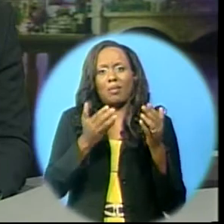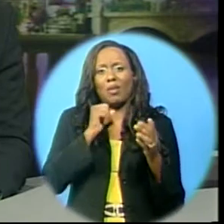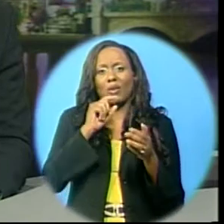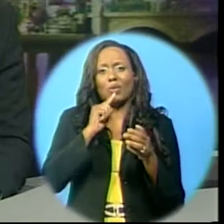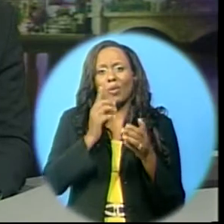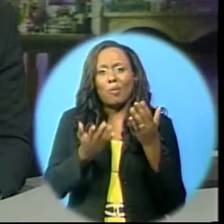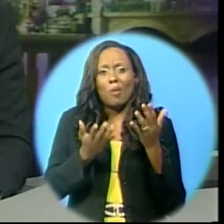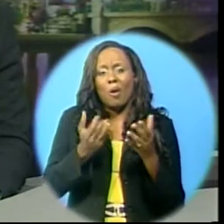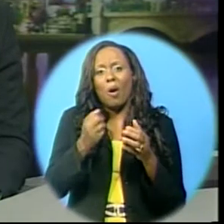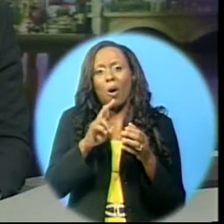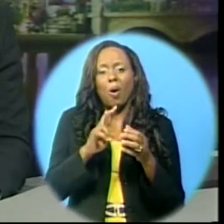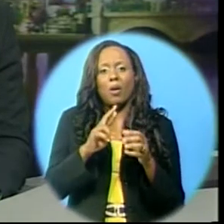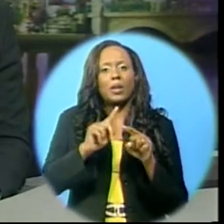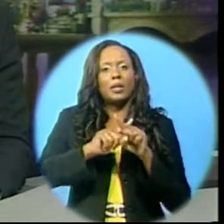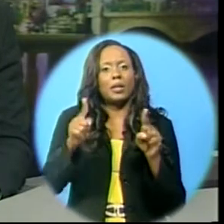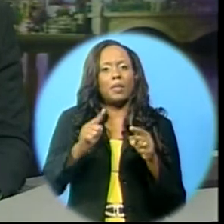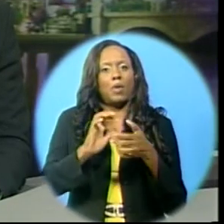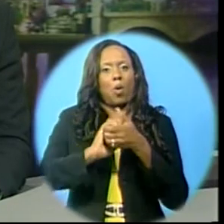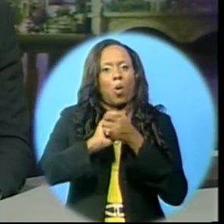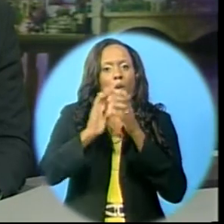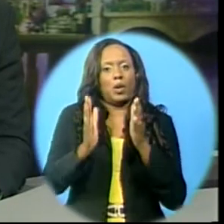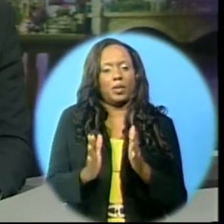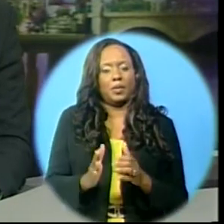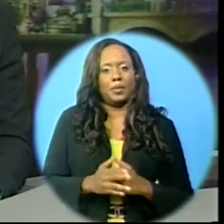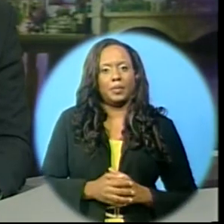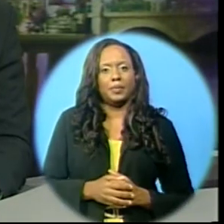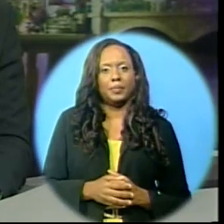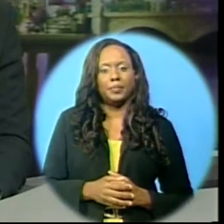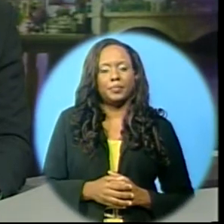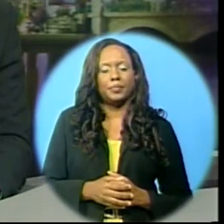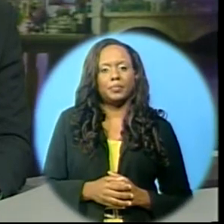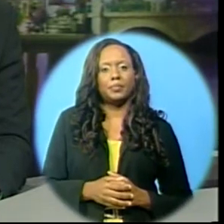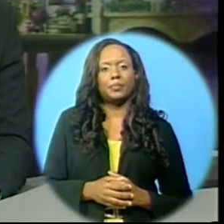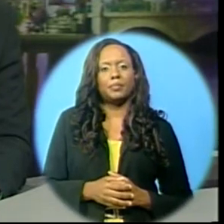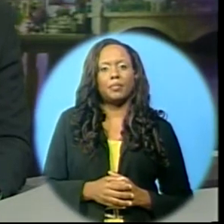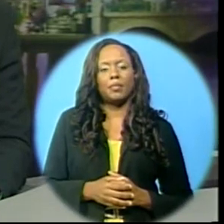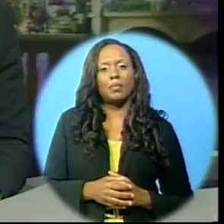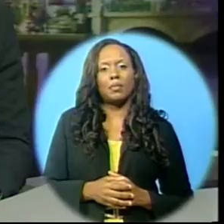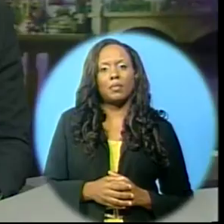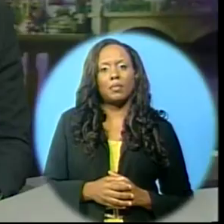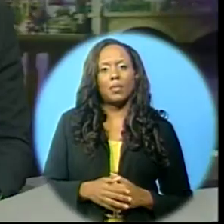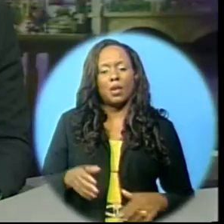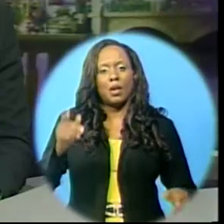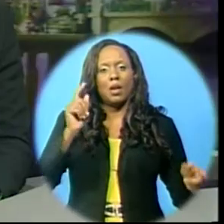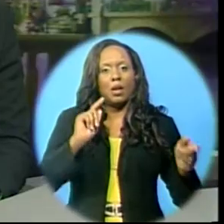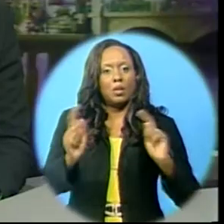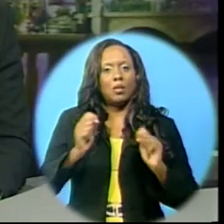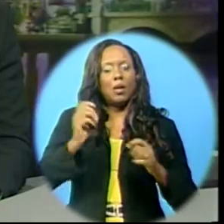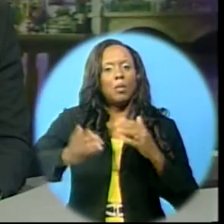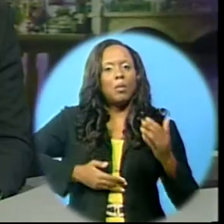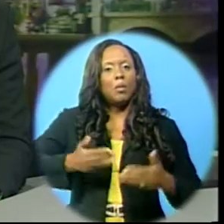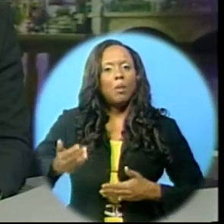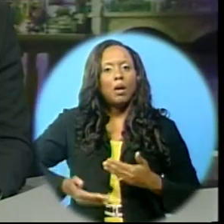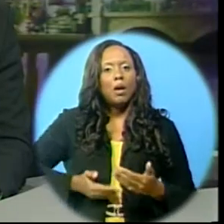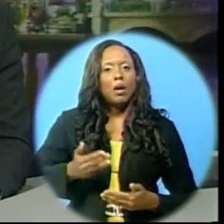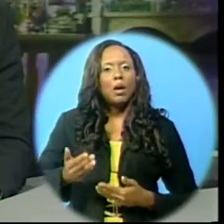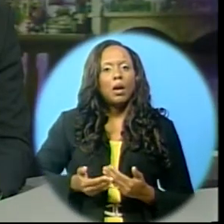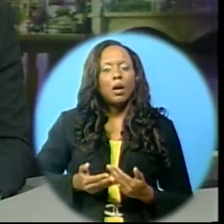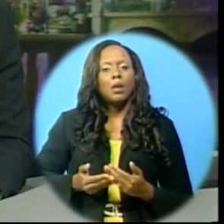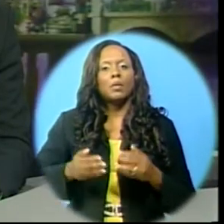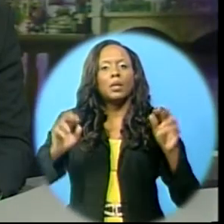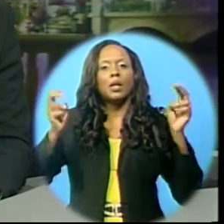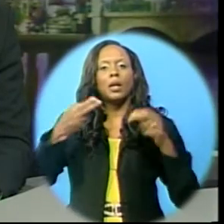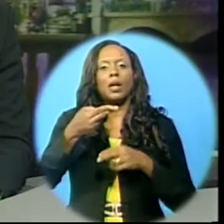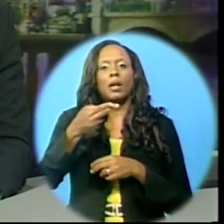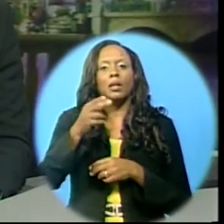under different ownership. Well, Trinidad has welcomed the Hero Caribbean Premier League with rain.